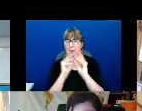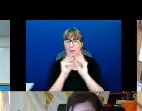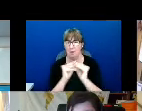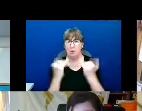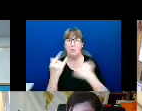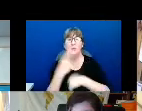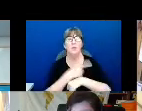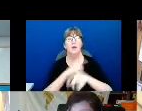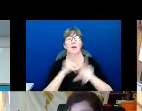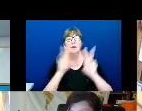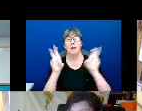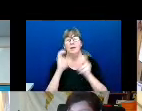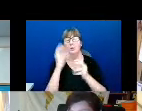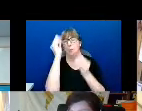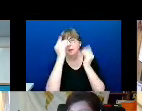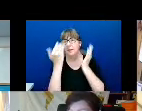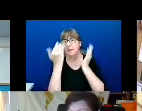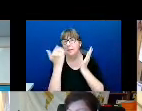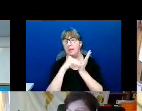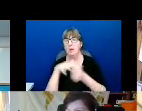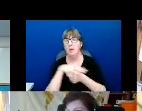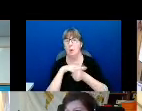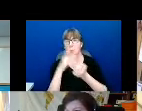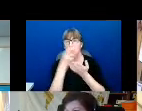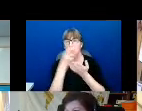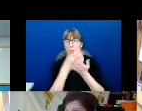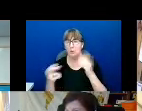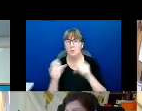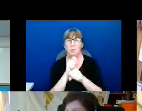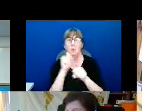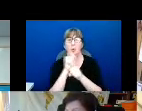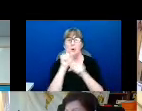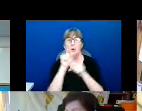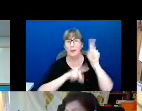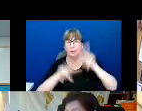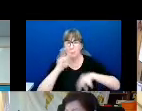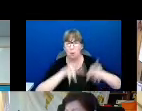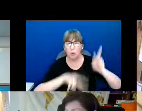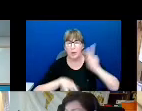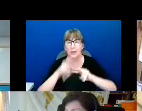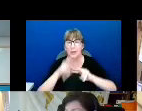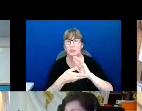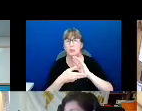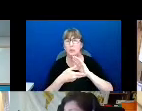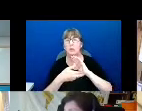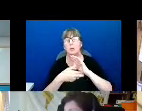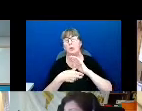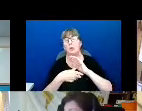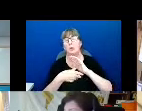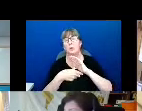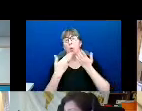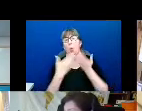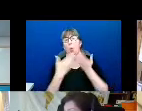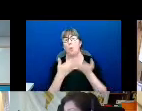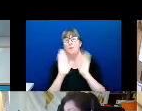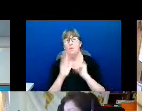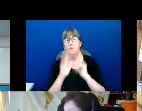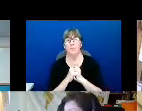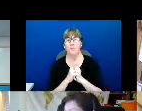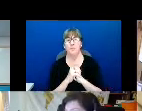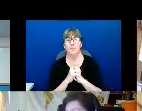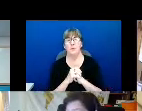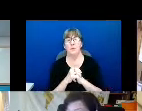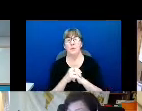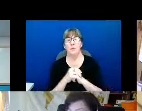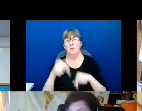Local Resources, Work Exploration Overview. This is a two-part series. Part 2 will be conducted next Thursday, March 4th, same time